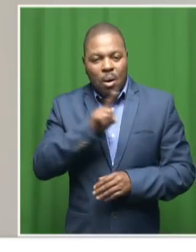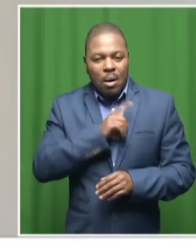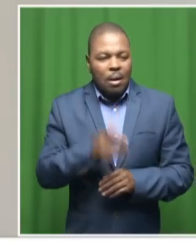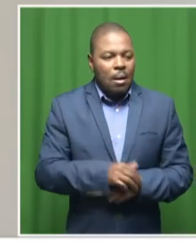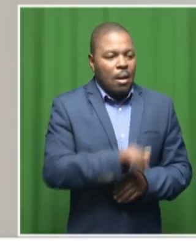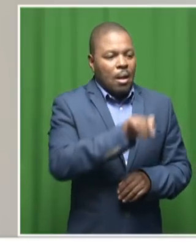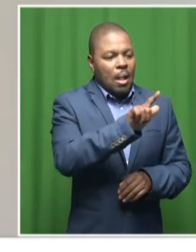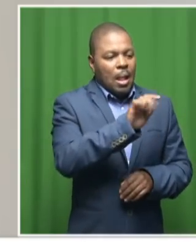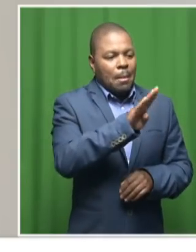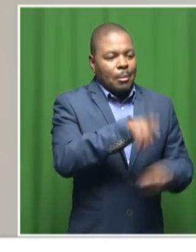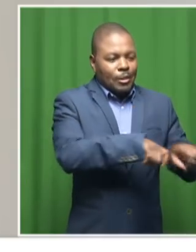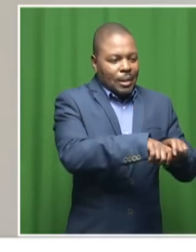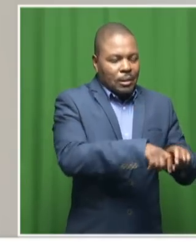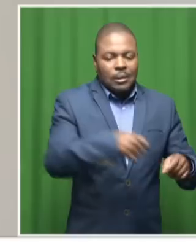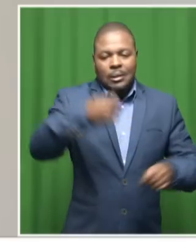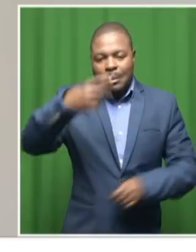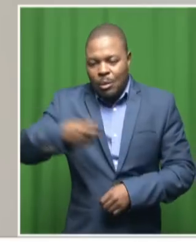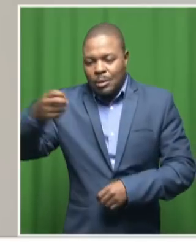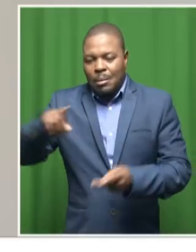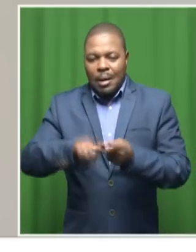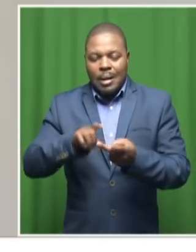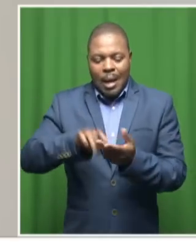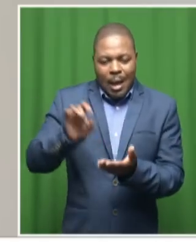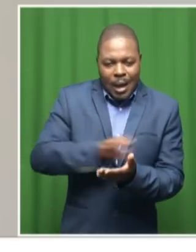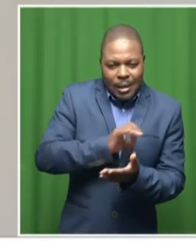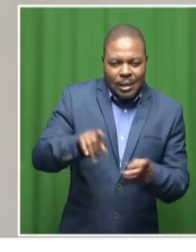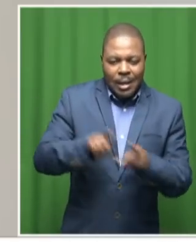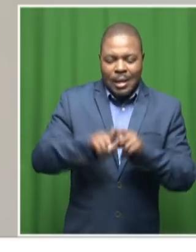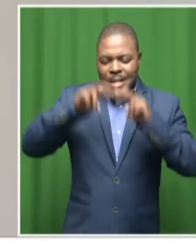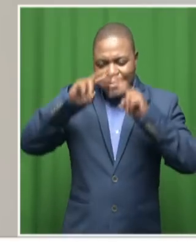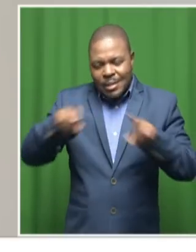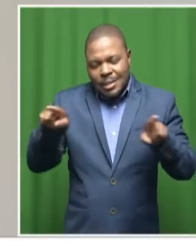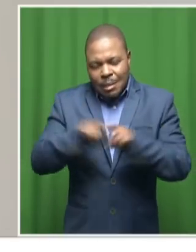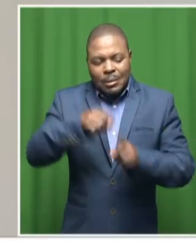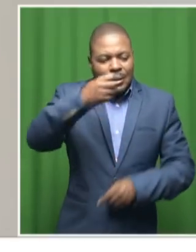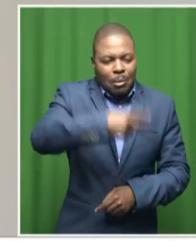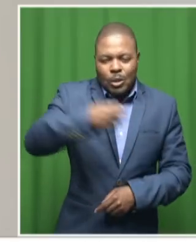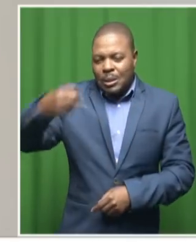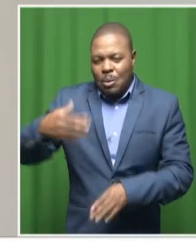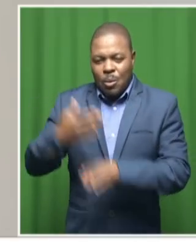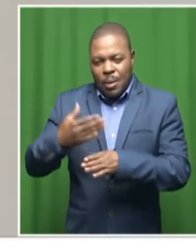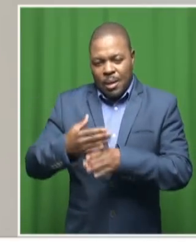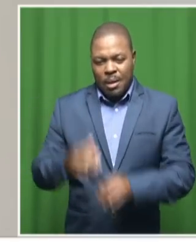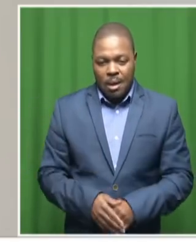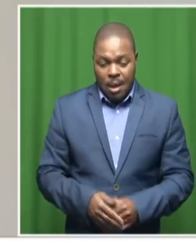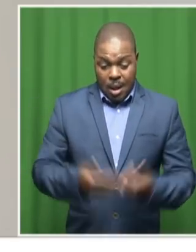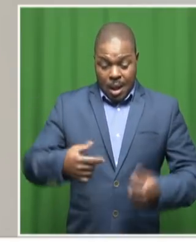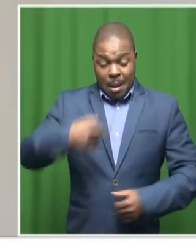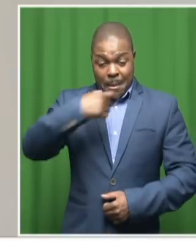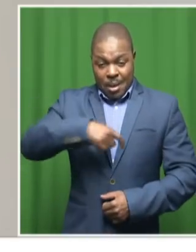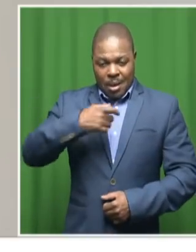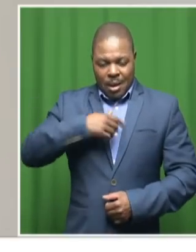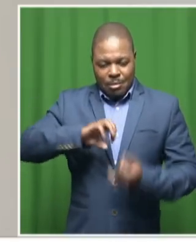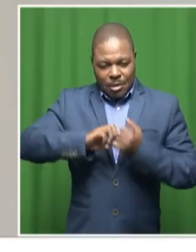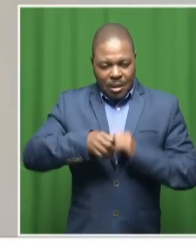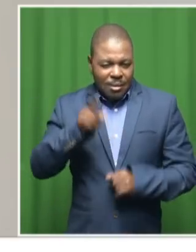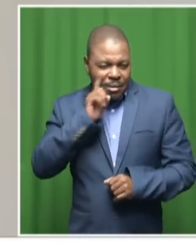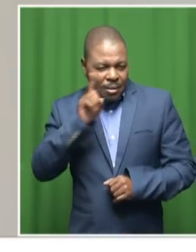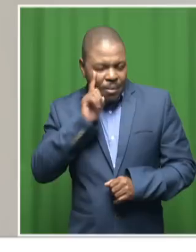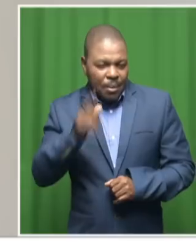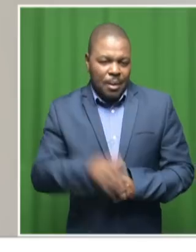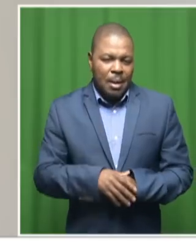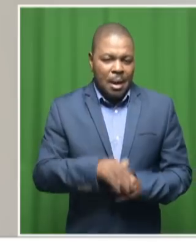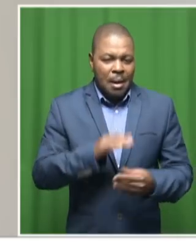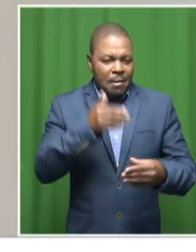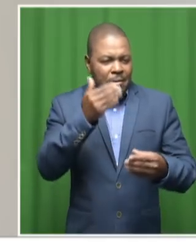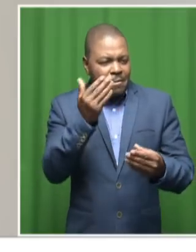laboratory tests, we duplicate x-rays, we duplicate investigations. And I personally try to work out how many files I've got